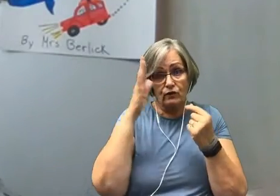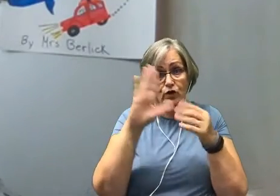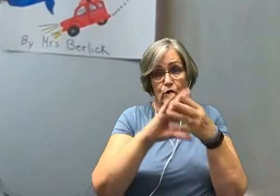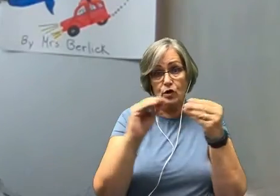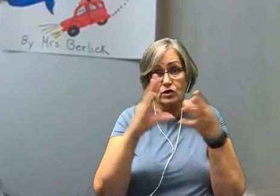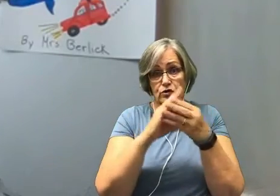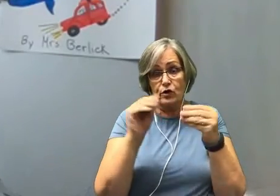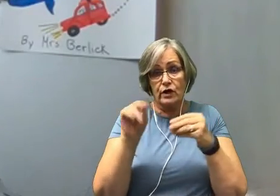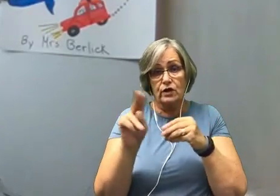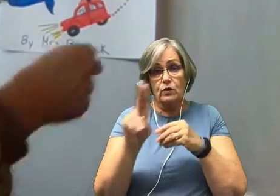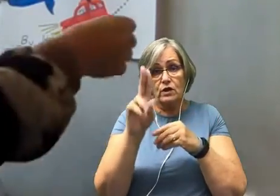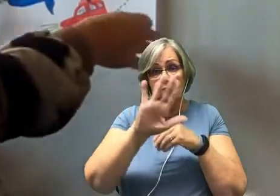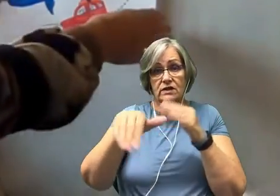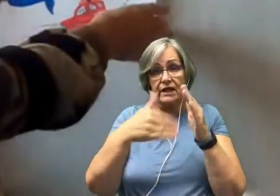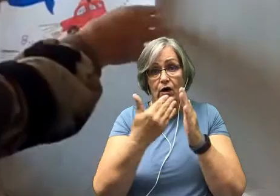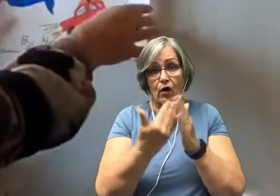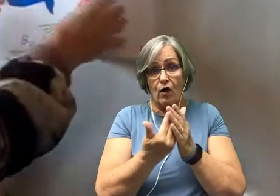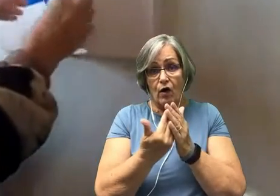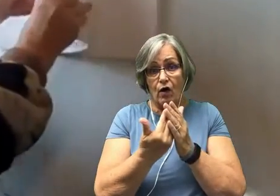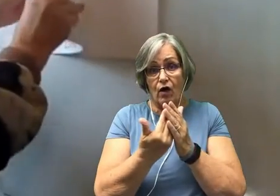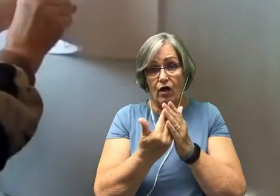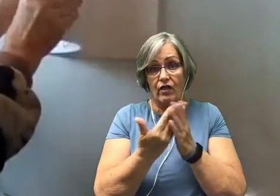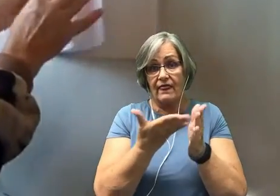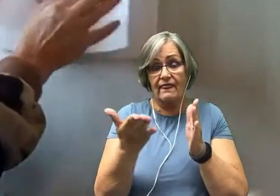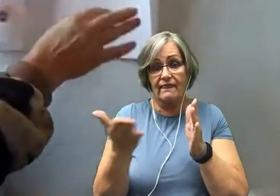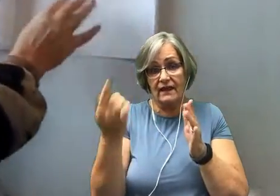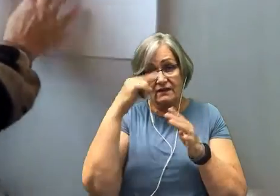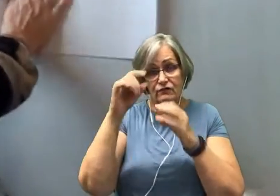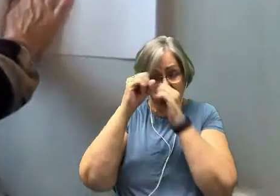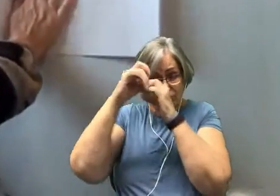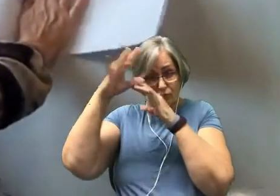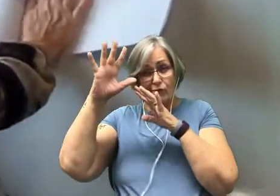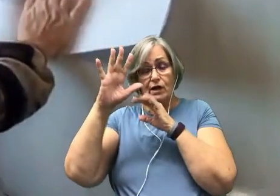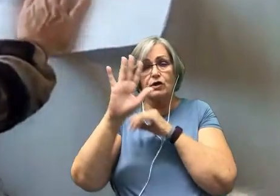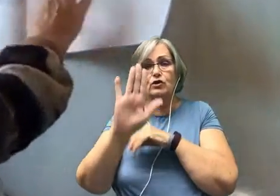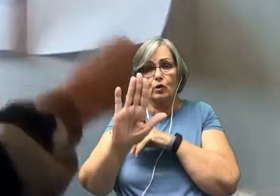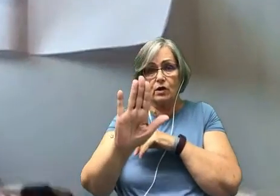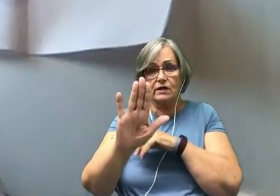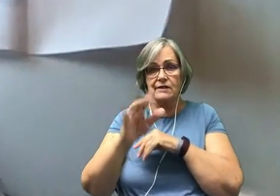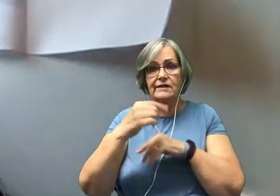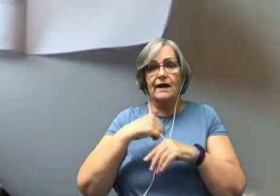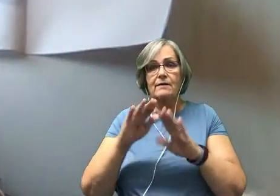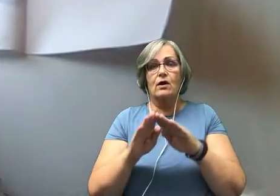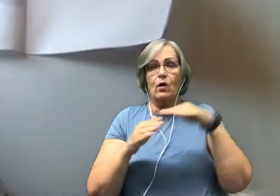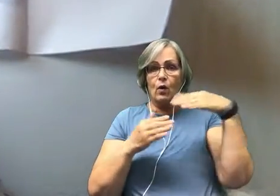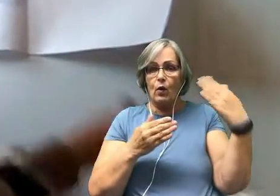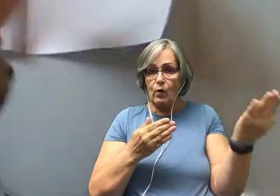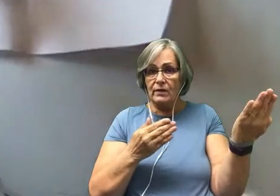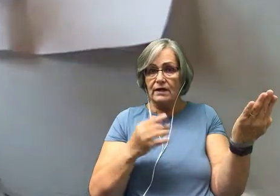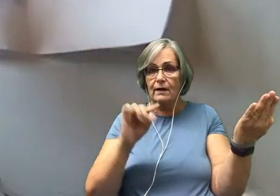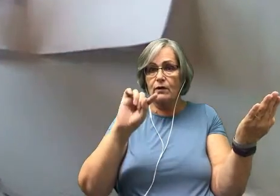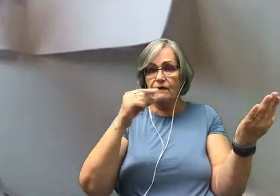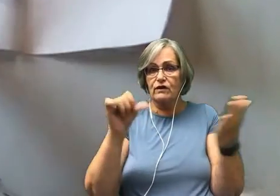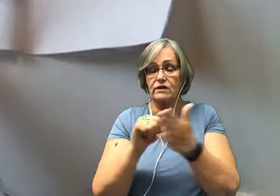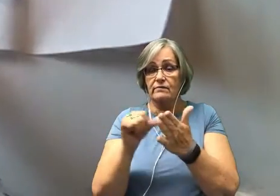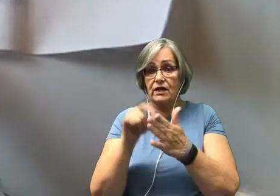to do for your story. You're using all things in your imagination. Okay, I'm going to go ahead and open it